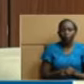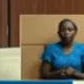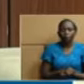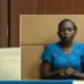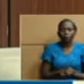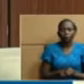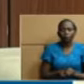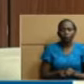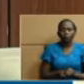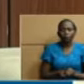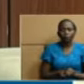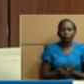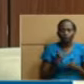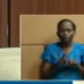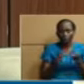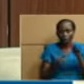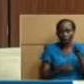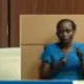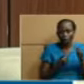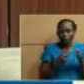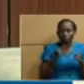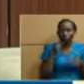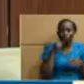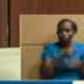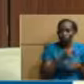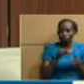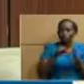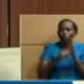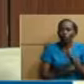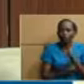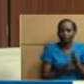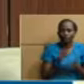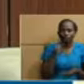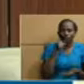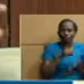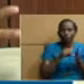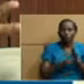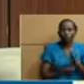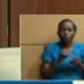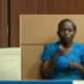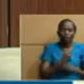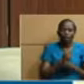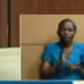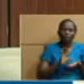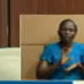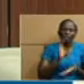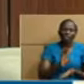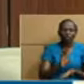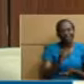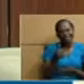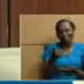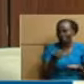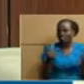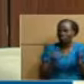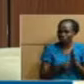have under that the social insurance and to do with the workers' compensation, any other insurance that